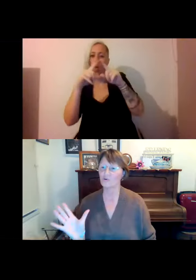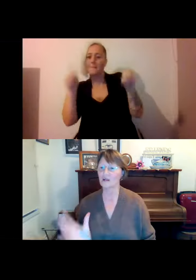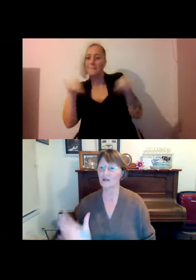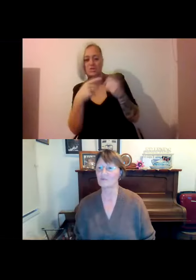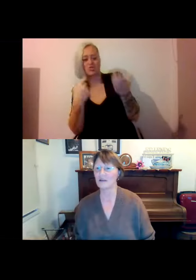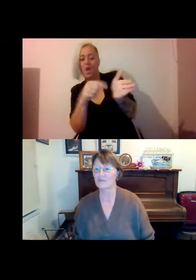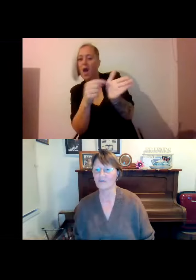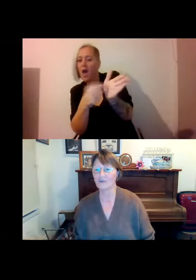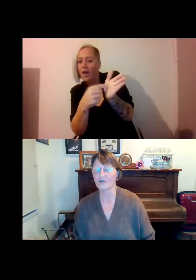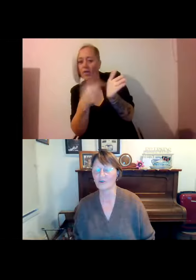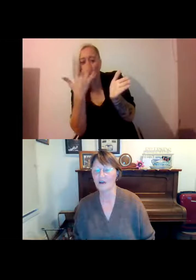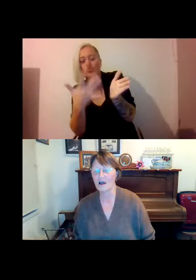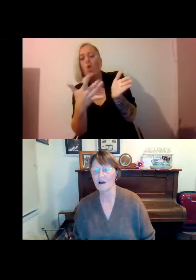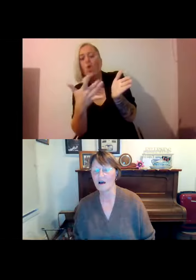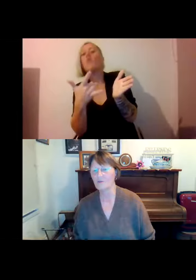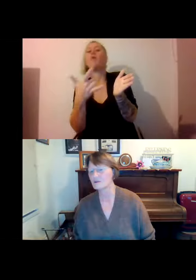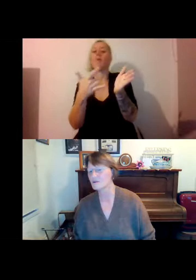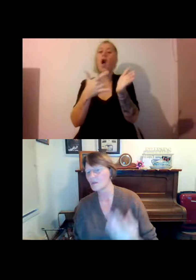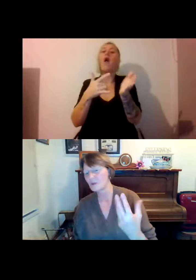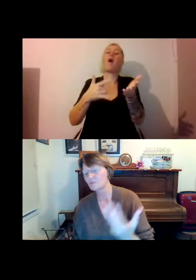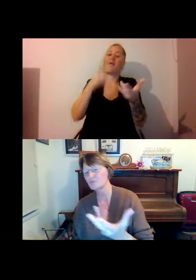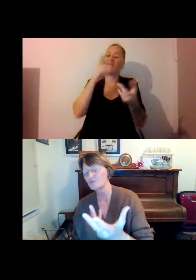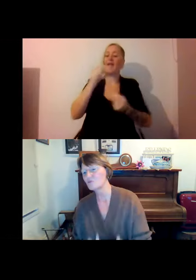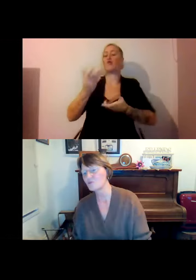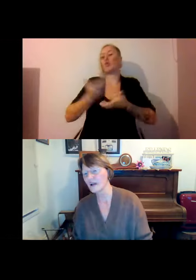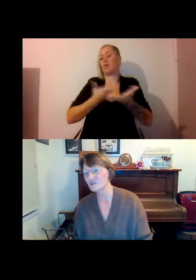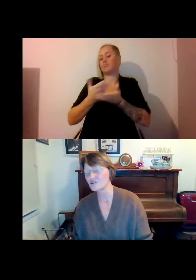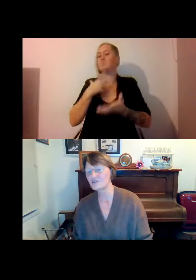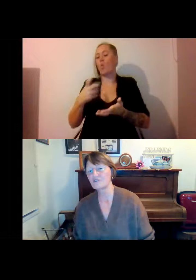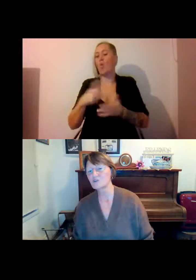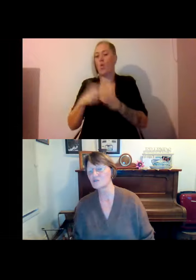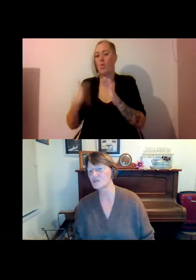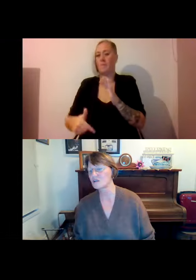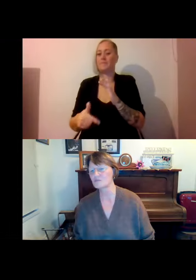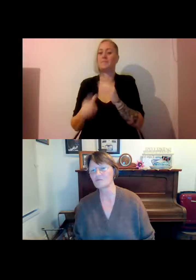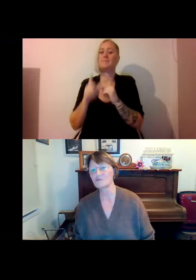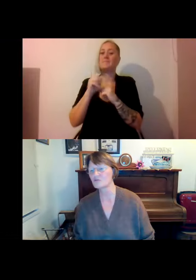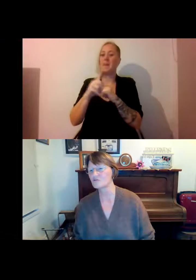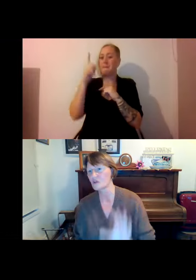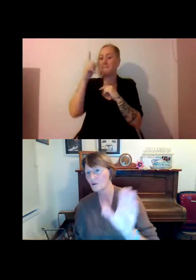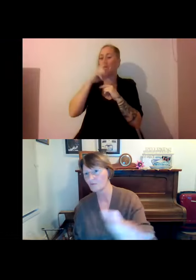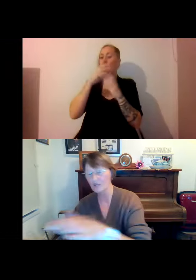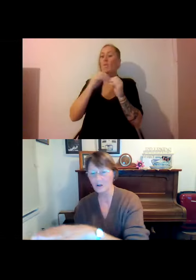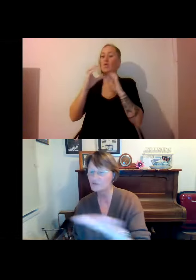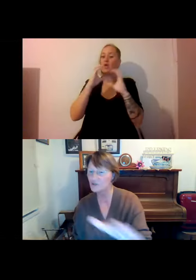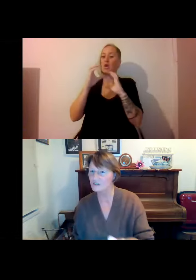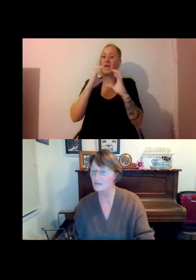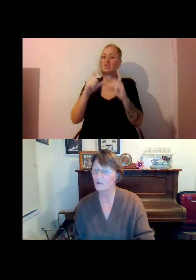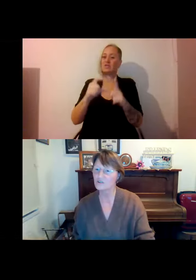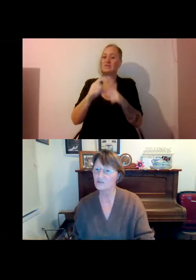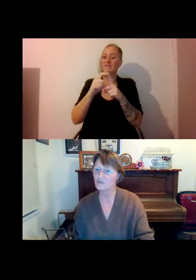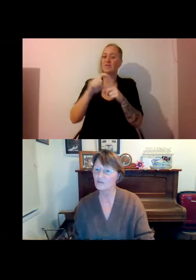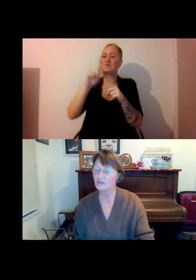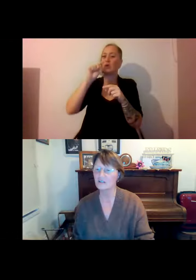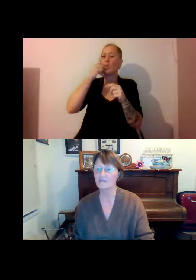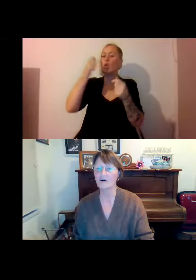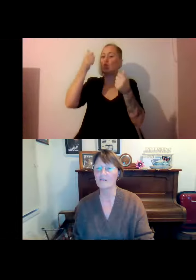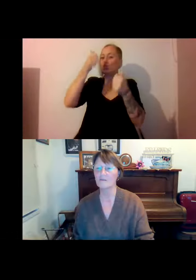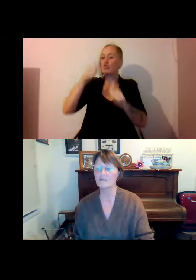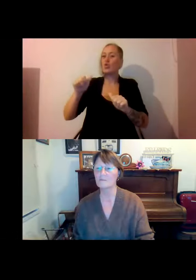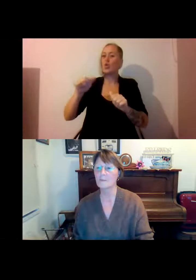talk about it without the photo. But people with communication difficulties will use real objects they're pointing to